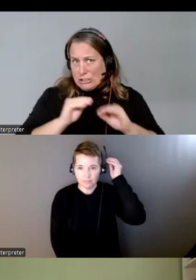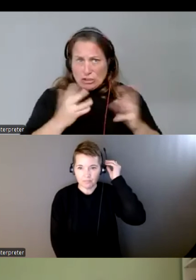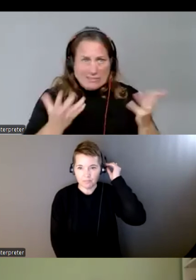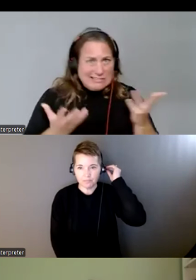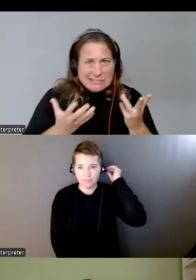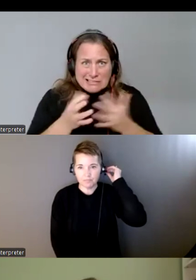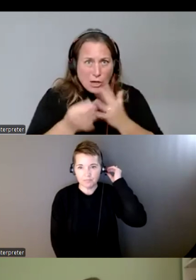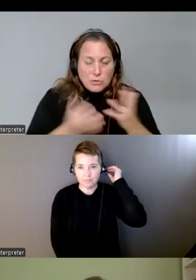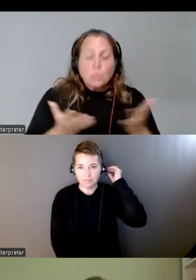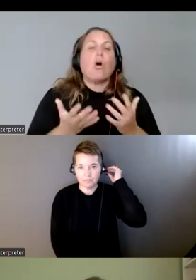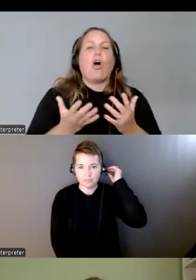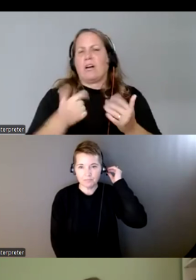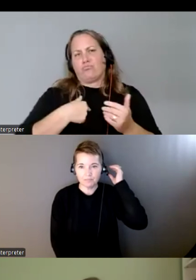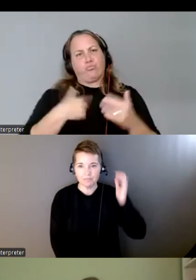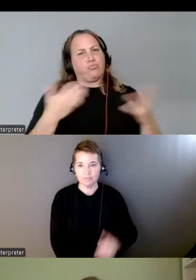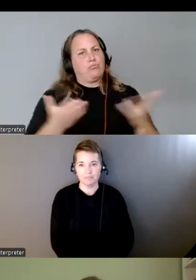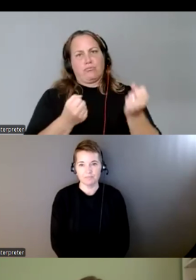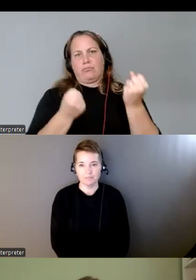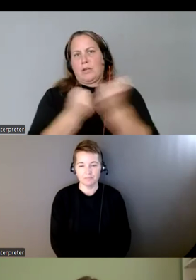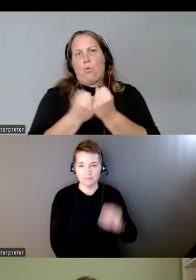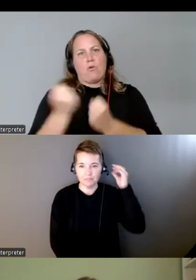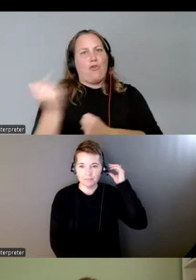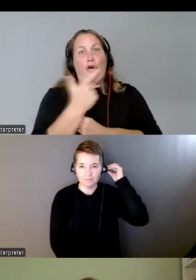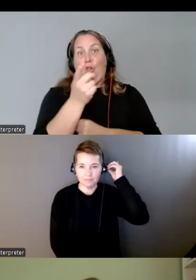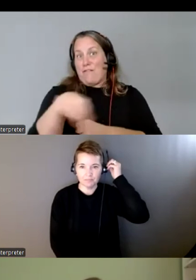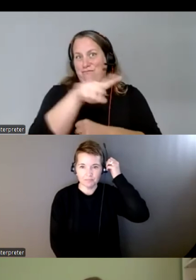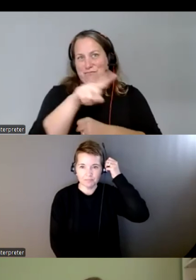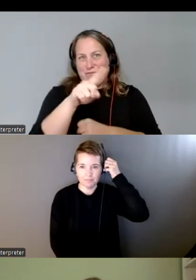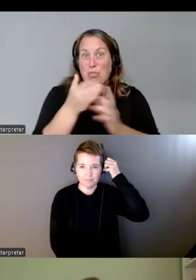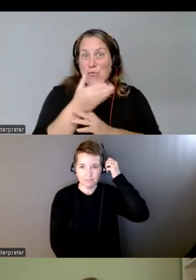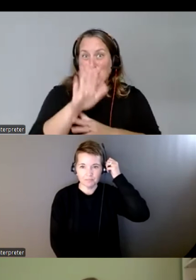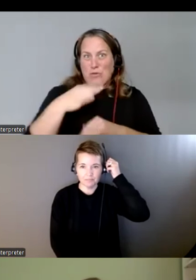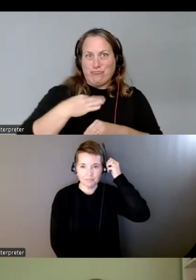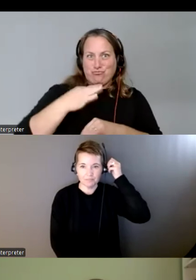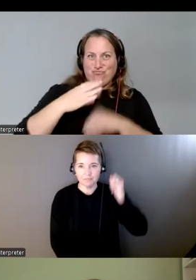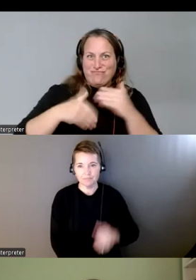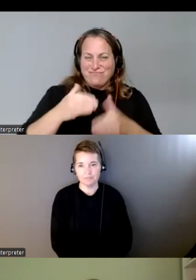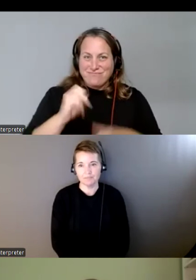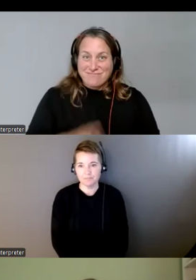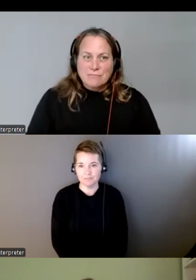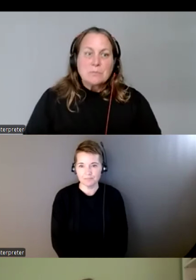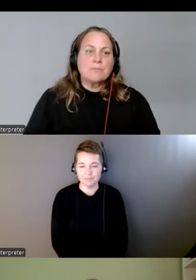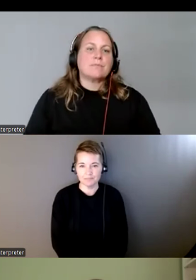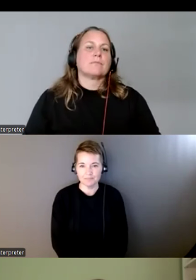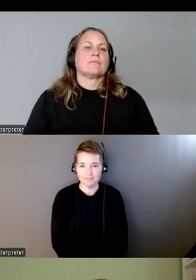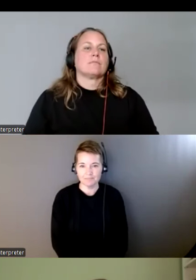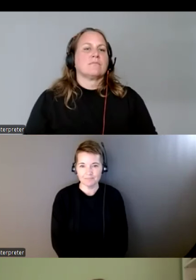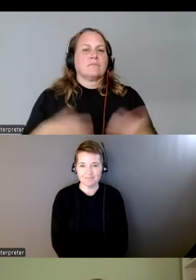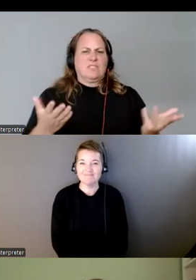really that I'm here to support all of you in your applications. So what is Artists in the